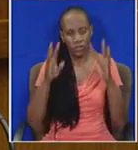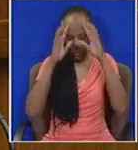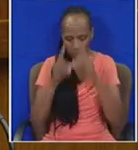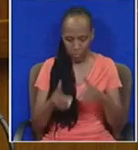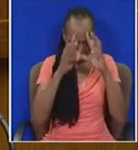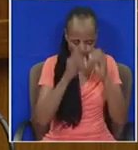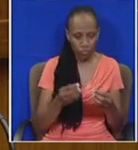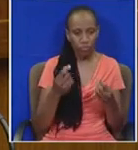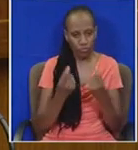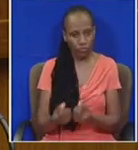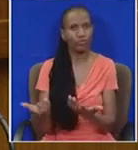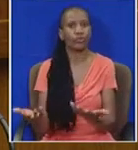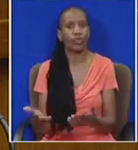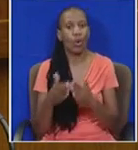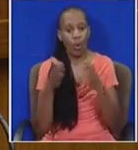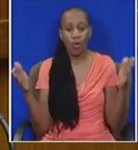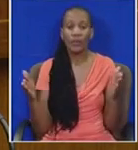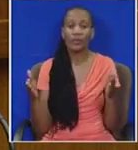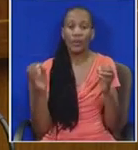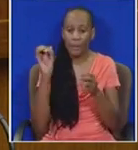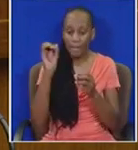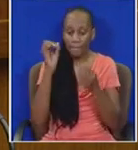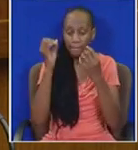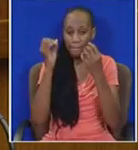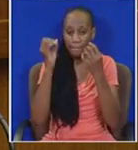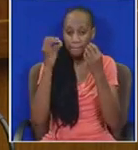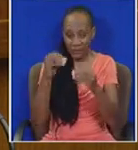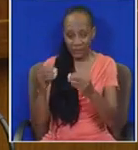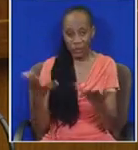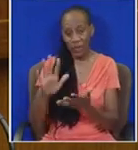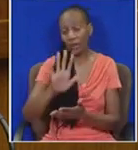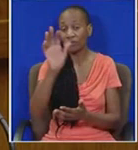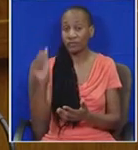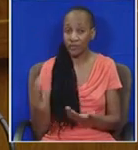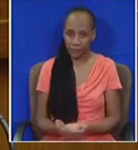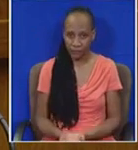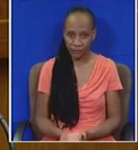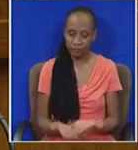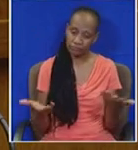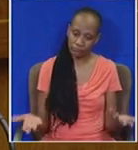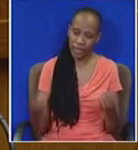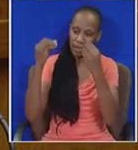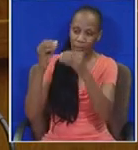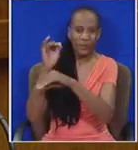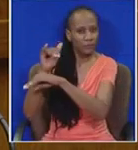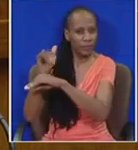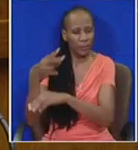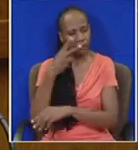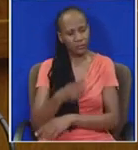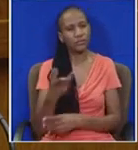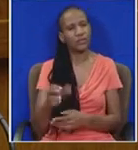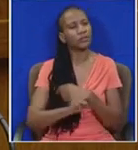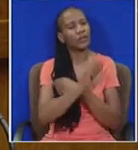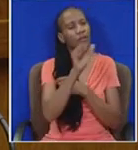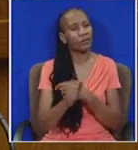to make long-term investment in Africa. This implies, in a nutshell, that in the eyes of investors, the credibility of our